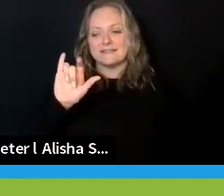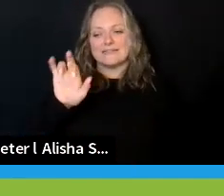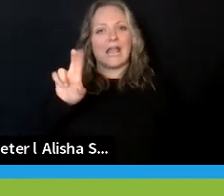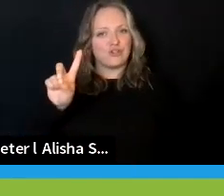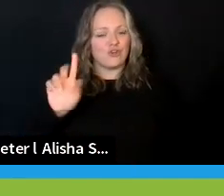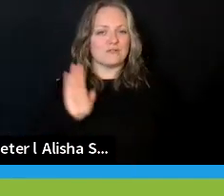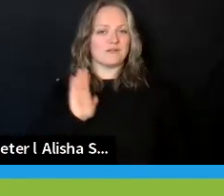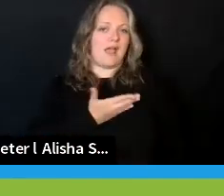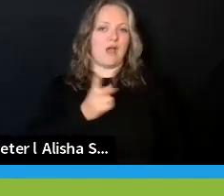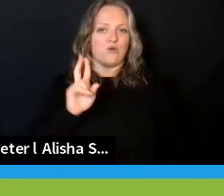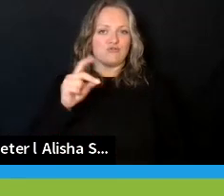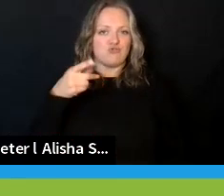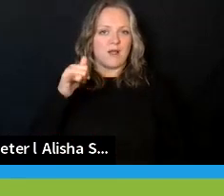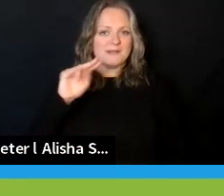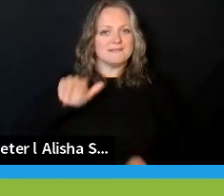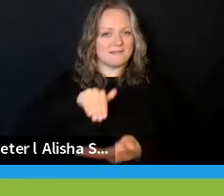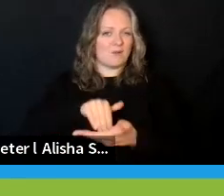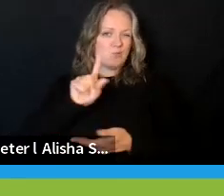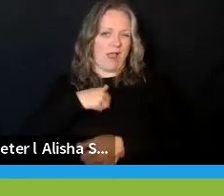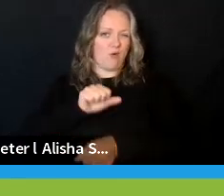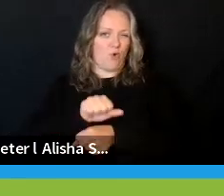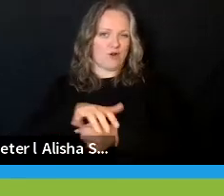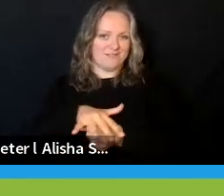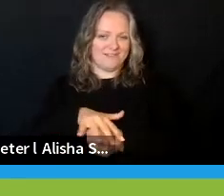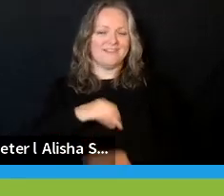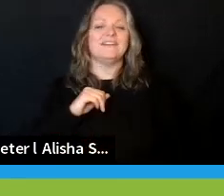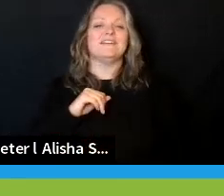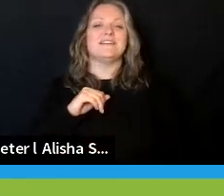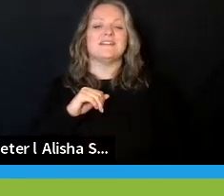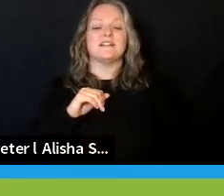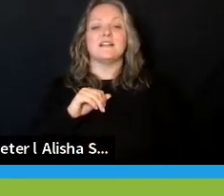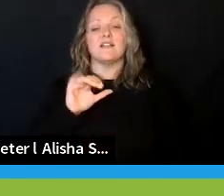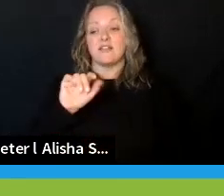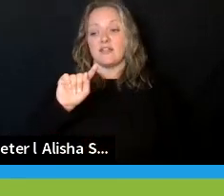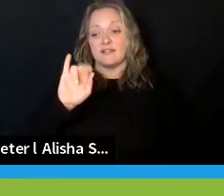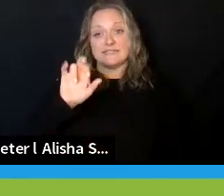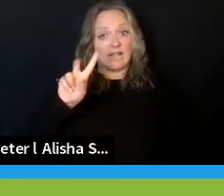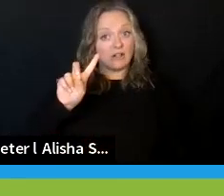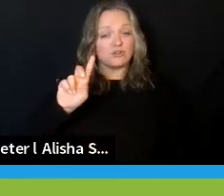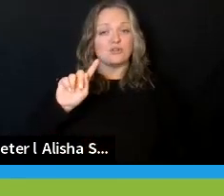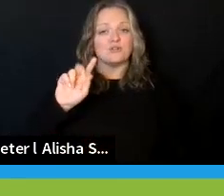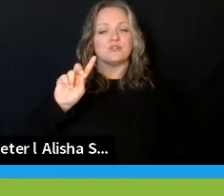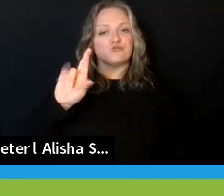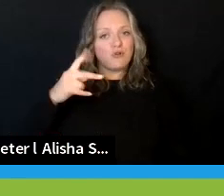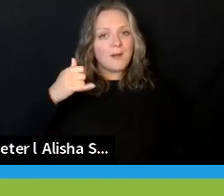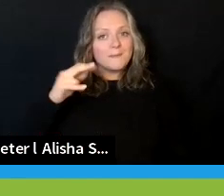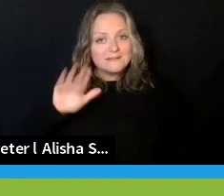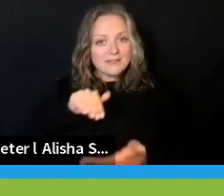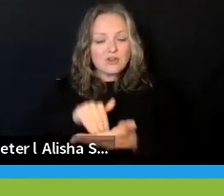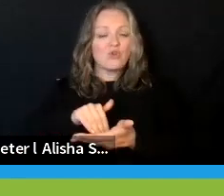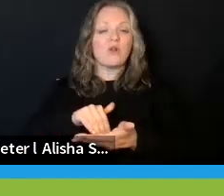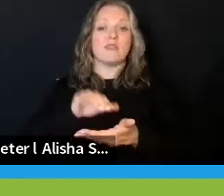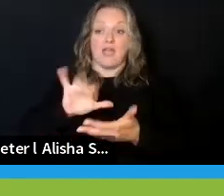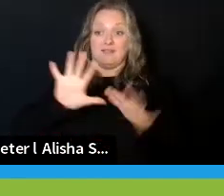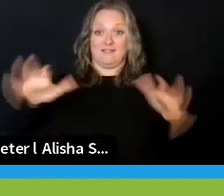centers, which is what I work in. And those are all programs that are designed for youth, by